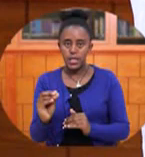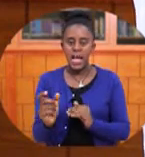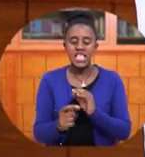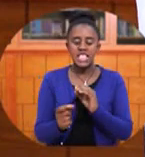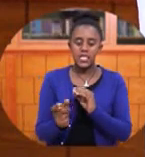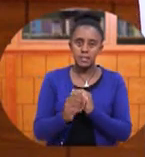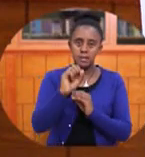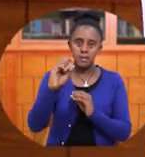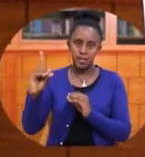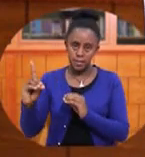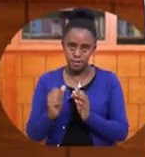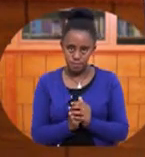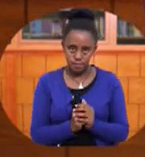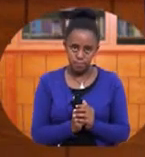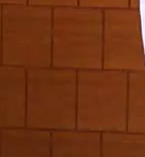seed.